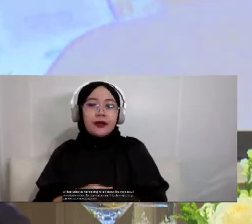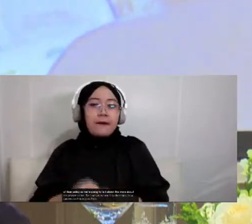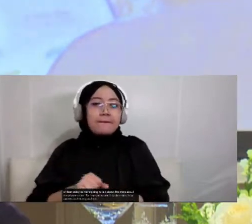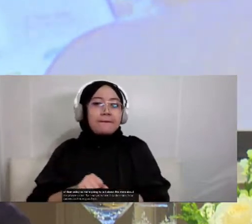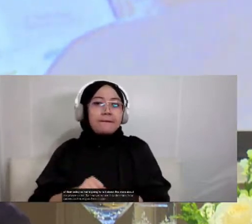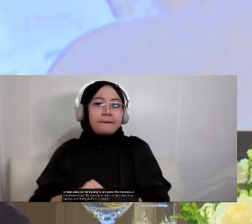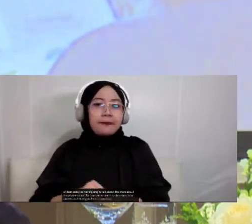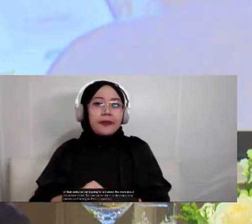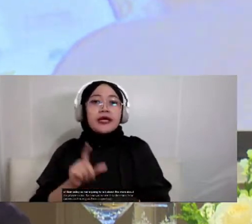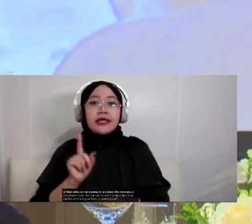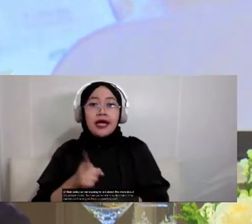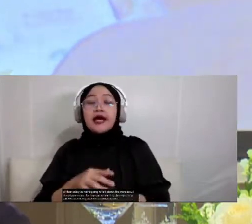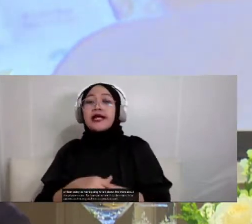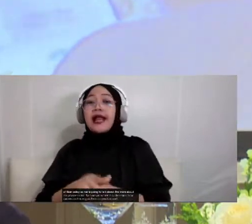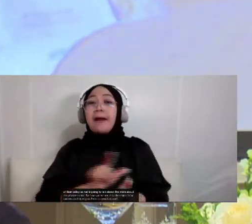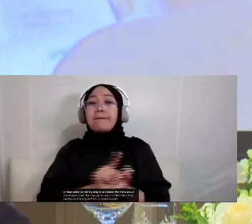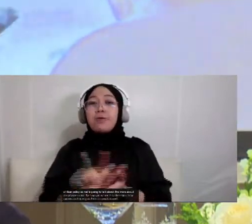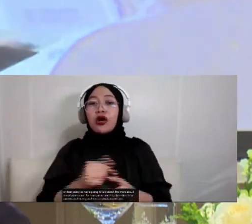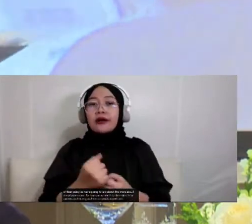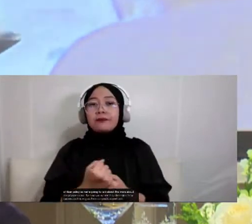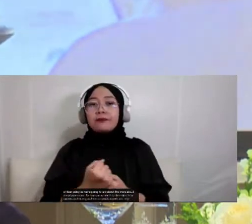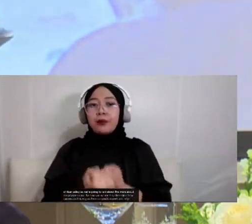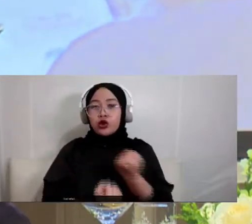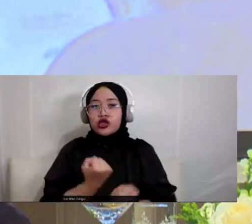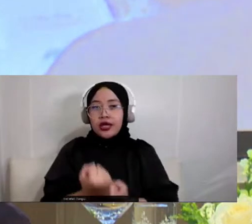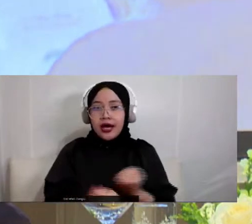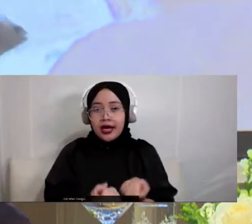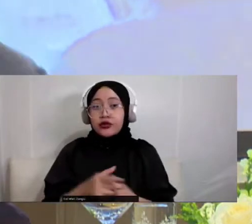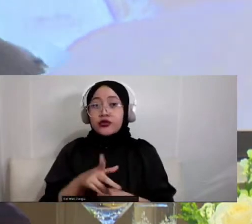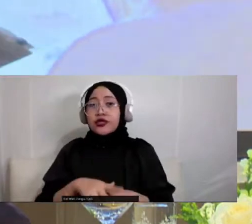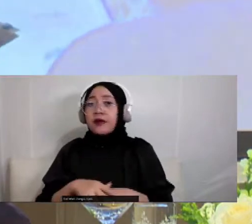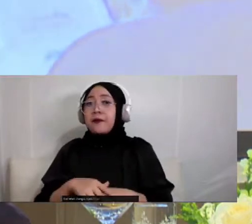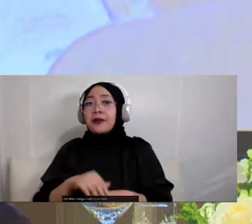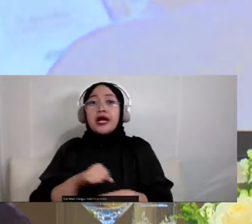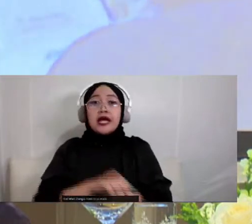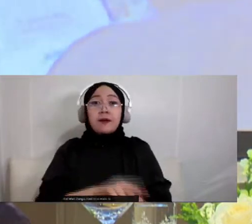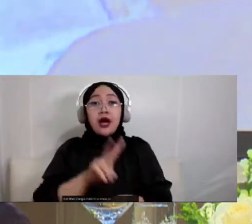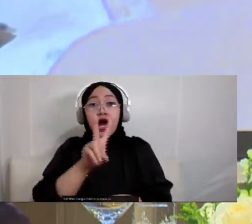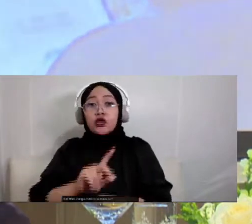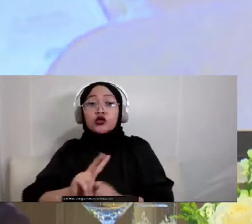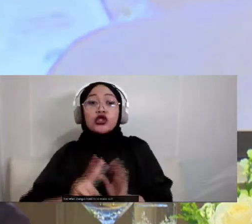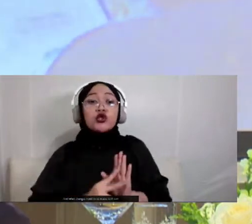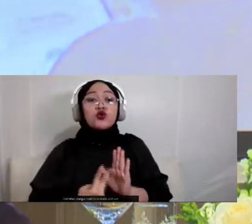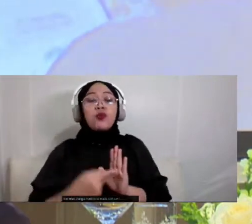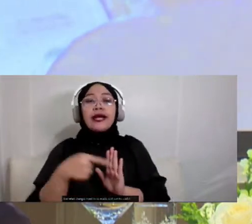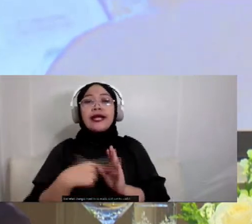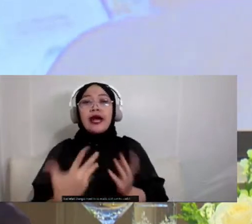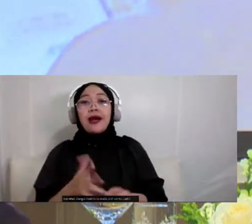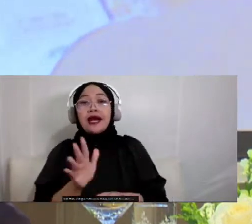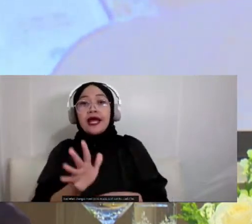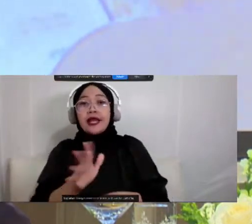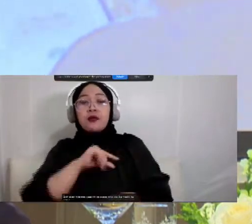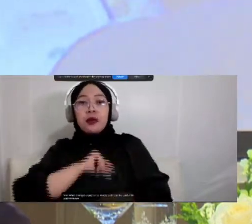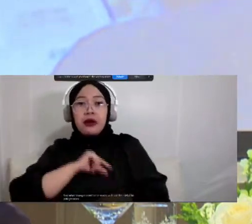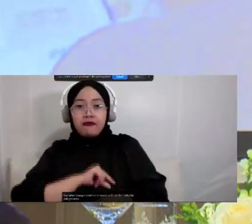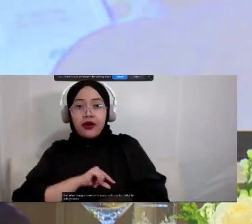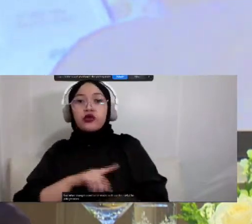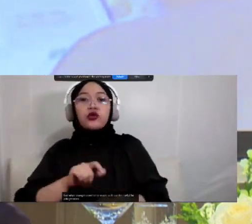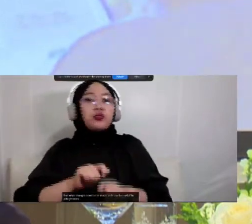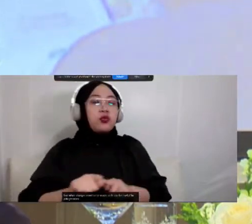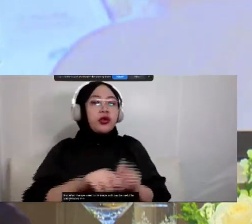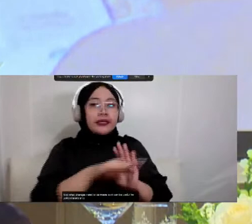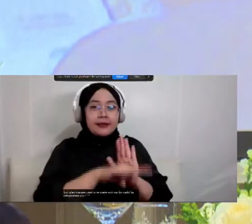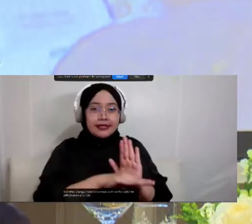corporate report, and what changes need to be made so it can be useful for policymakers, and